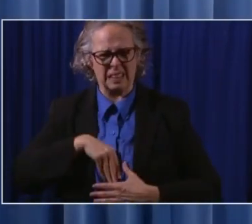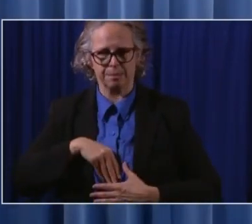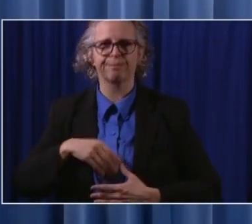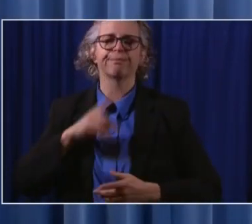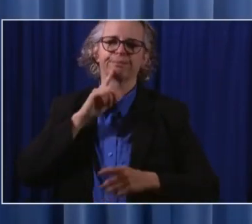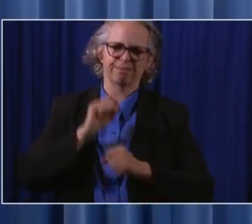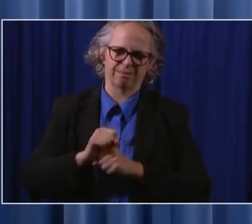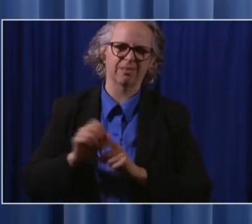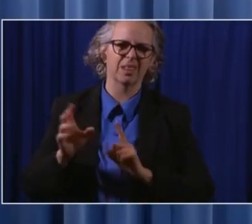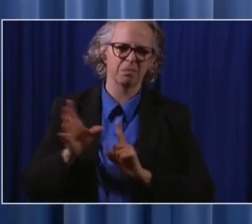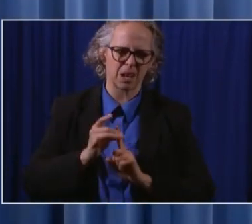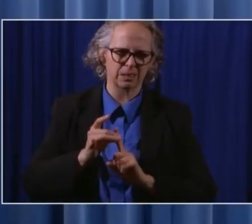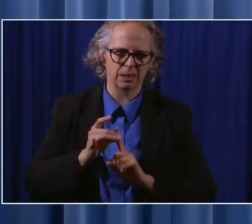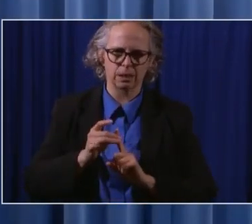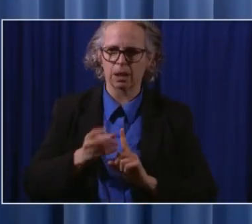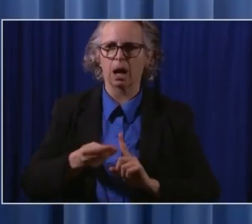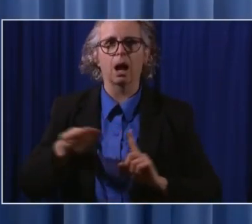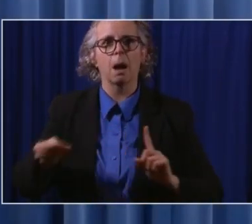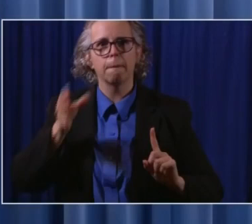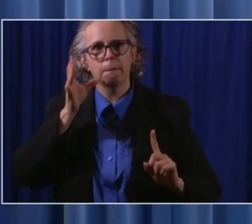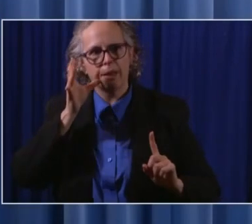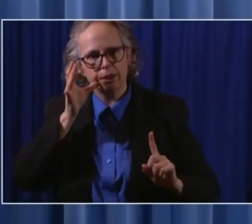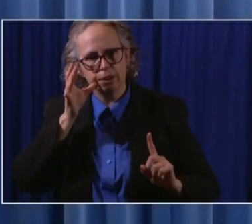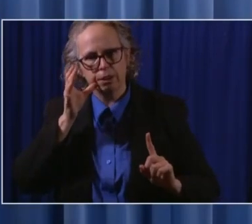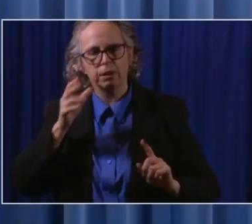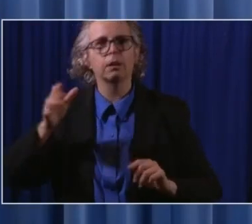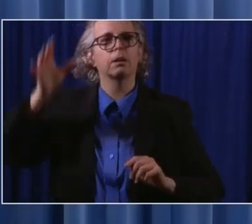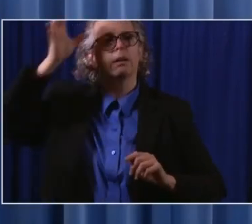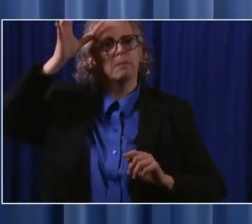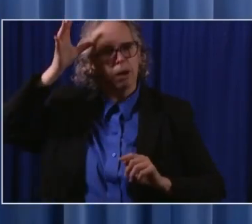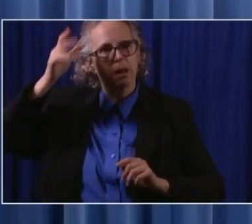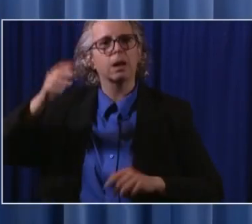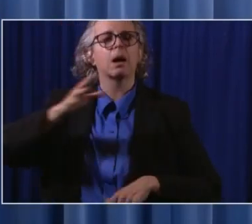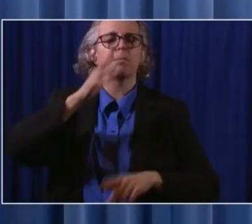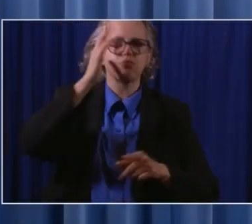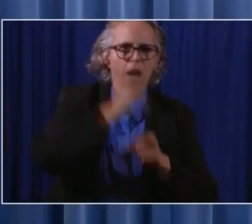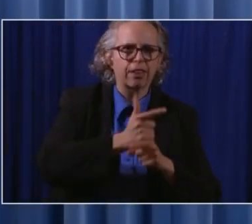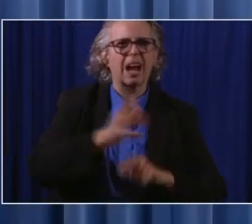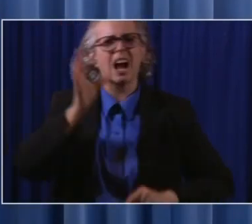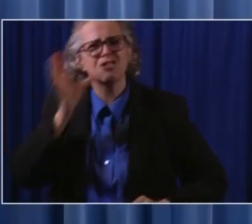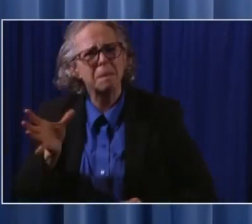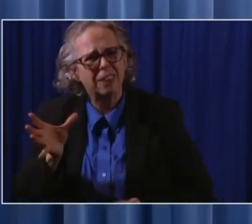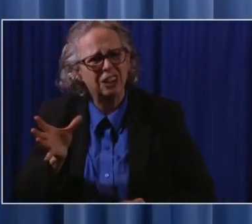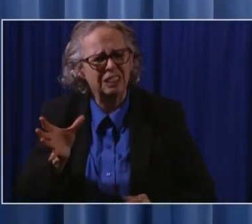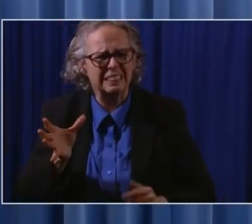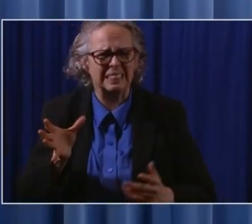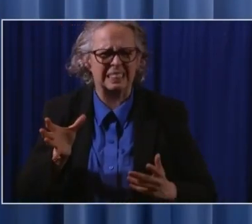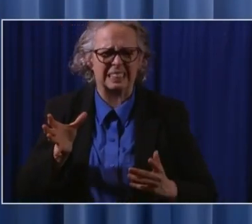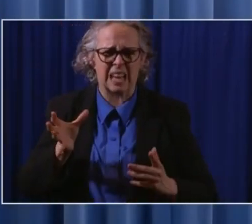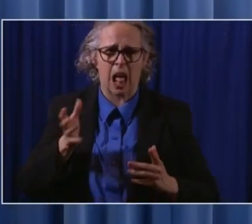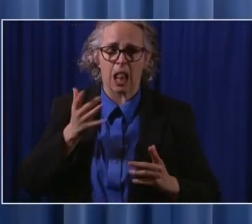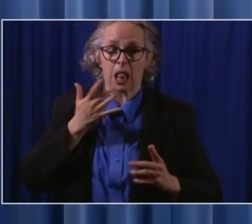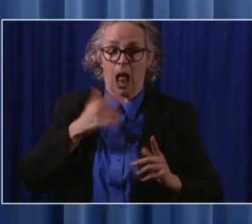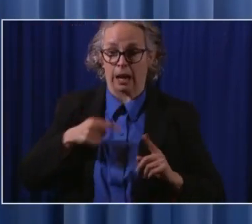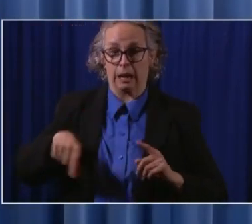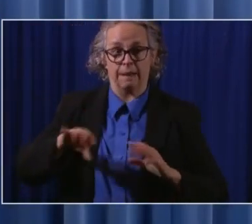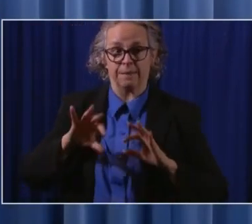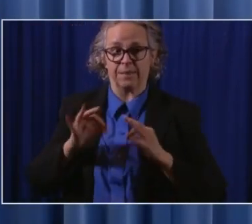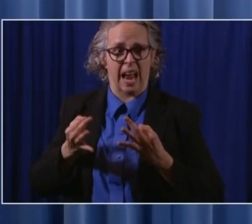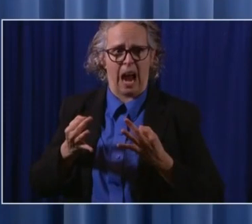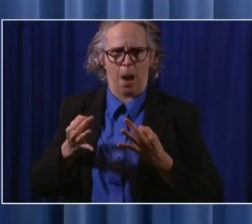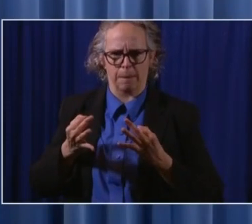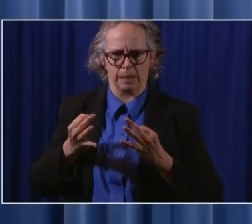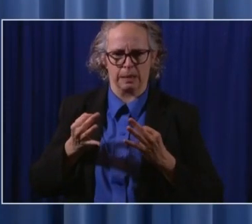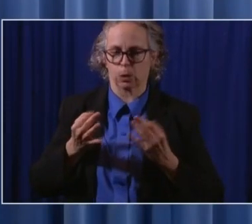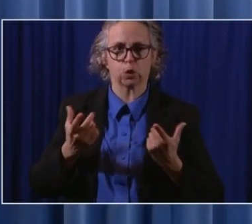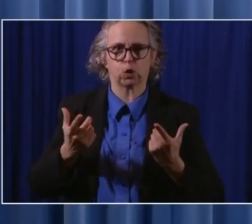sick. Her brother got sick, so did her grandmother. Now, thankfully, the whole family quarantined, which prevented the virus from